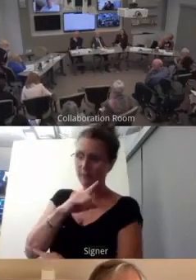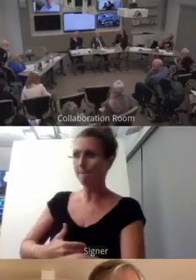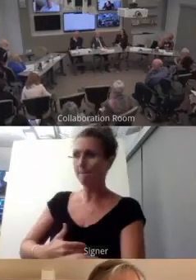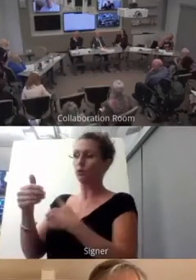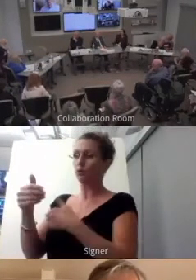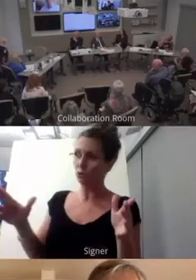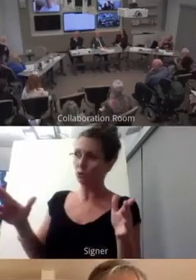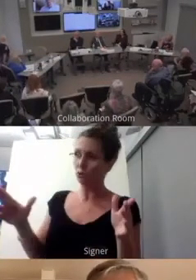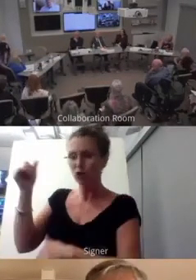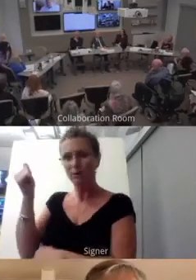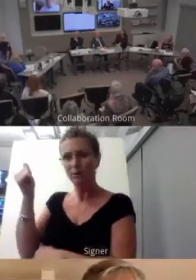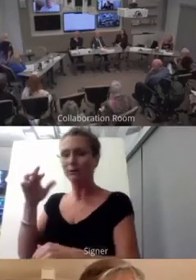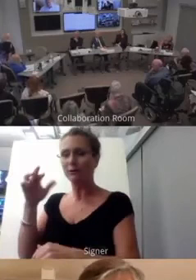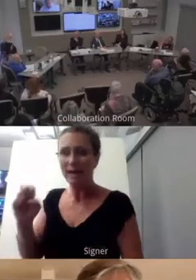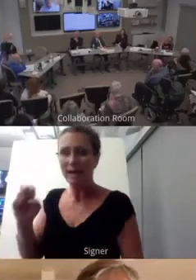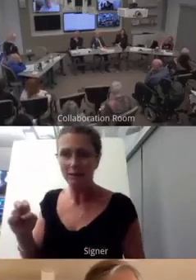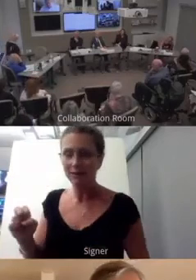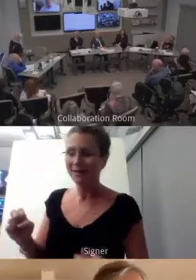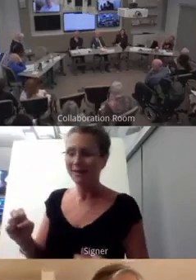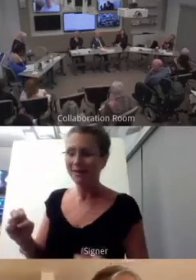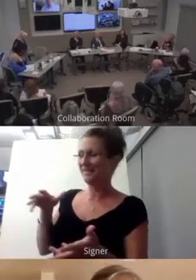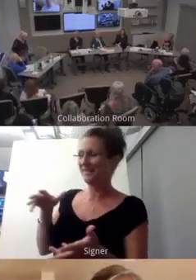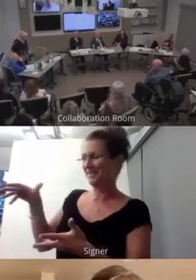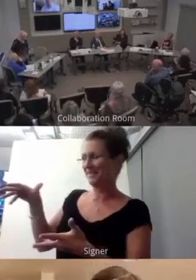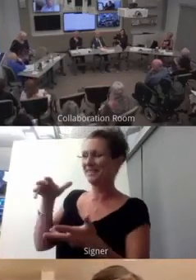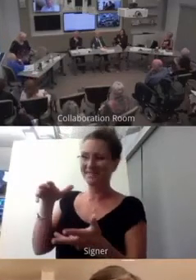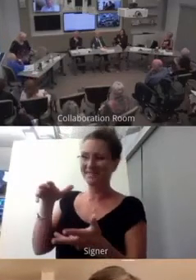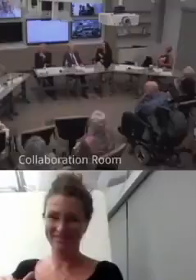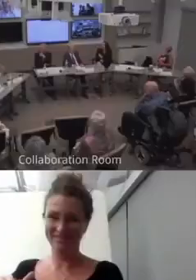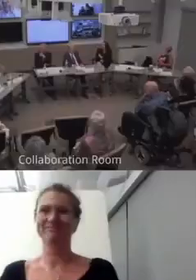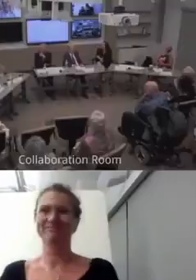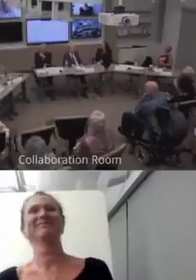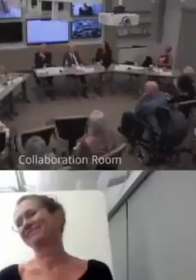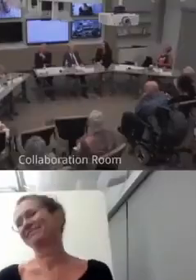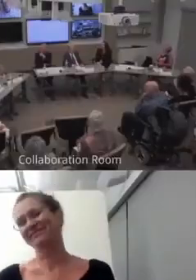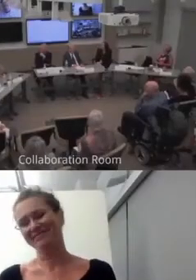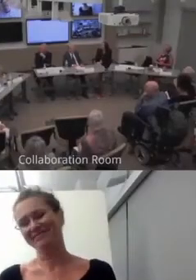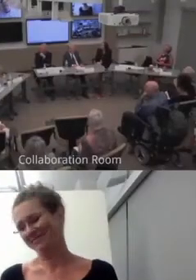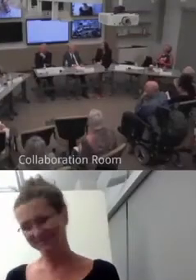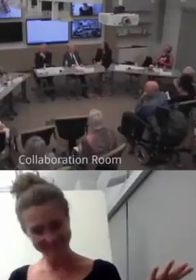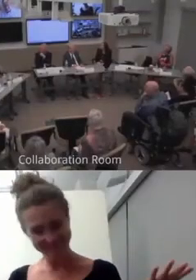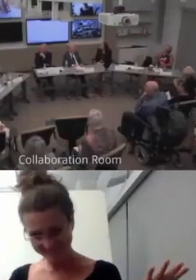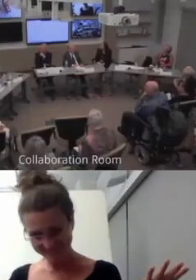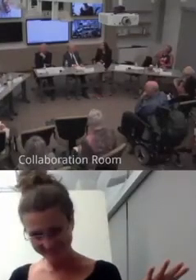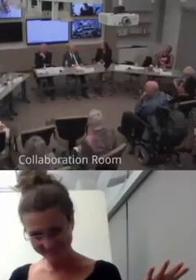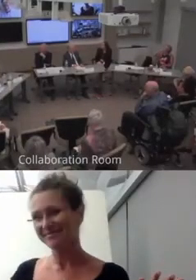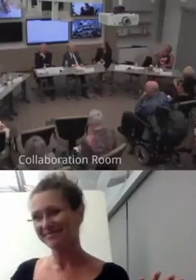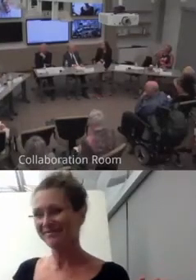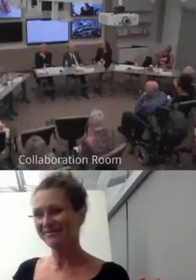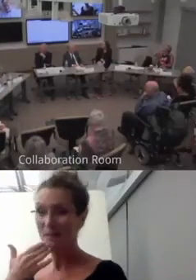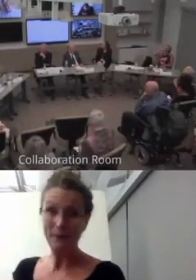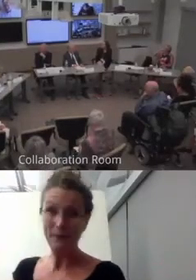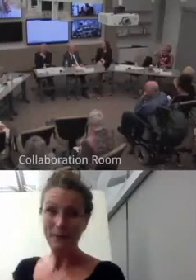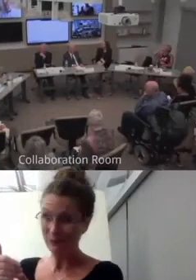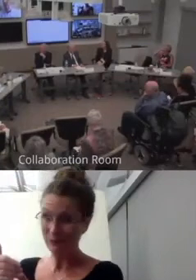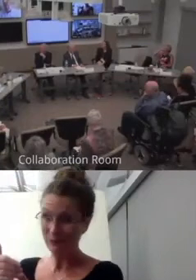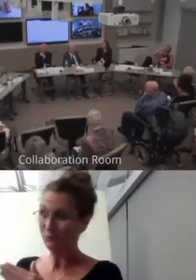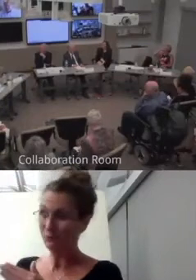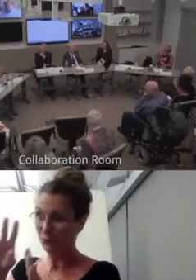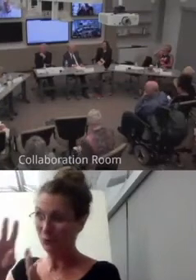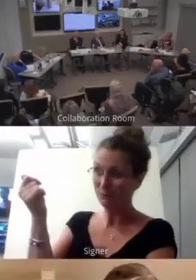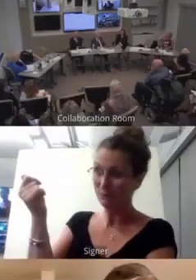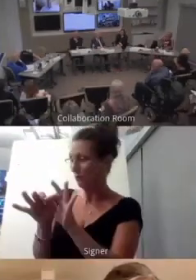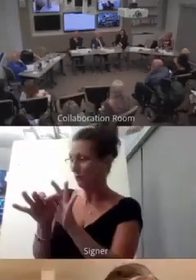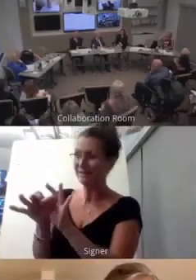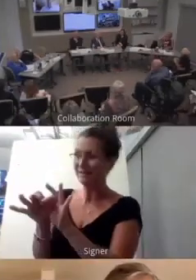He said, "What did you do?" He said, "Well, I gave him the best room at the cheapest rate." He said, "Well, it pointed out the need for educating businesses